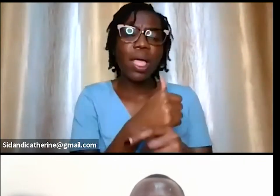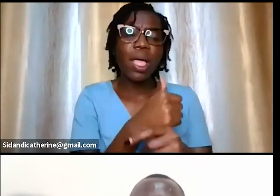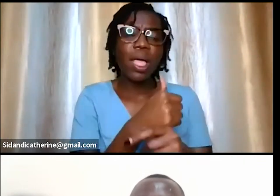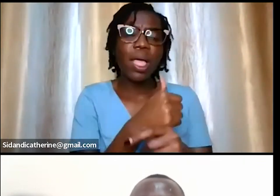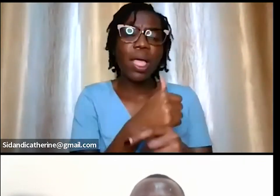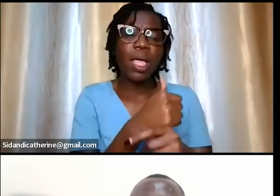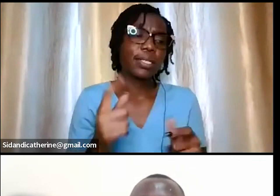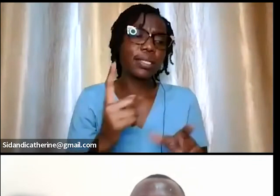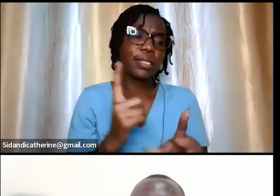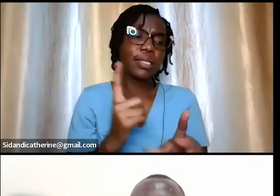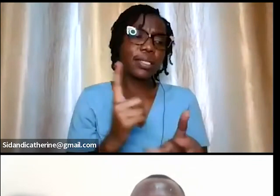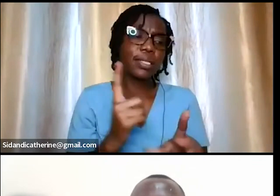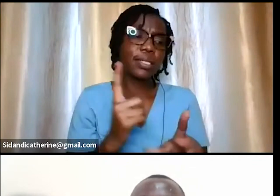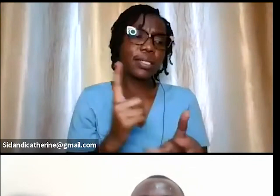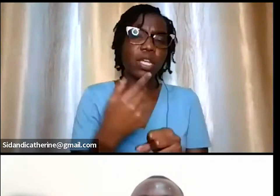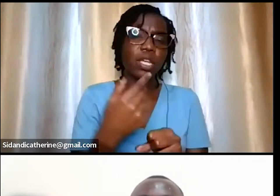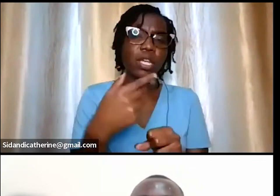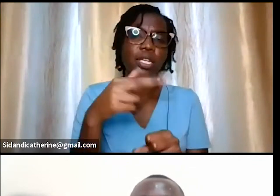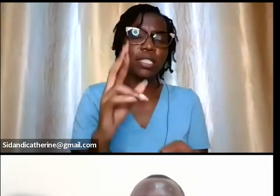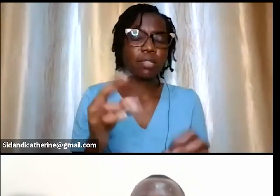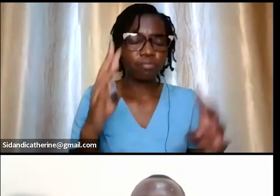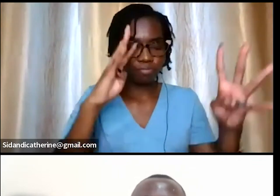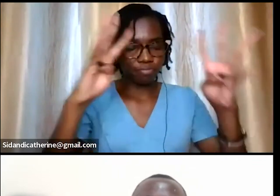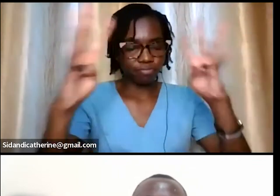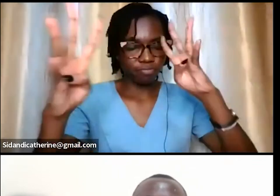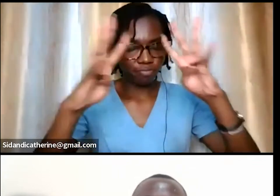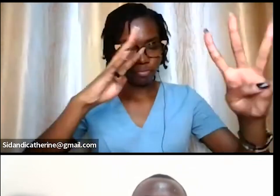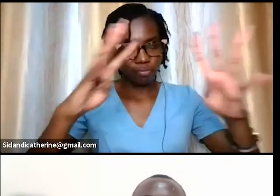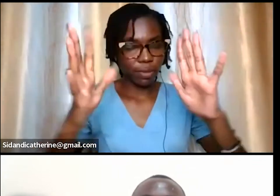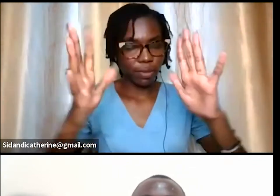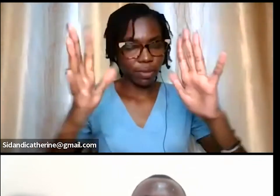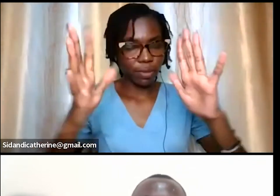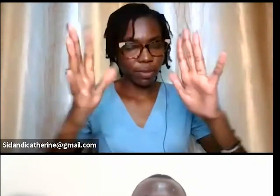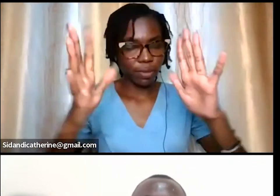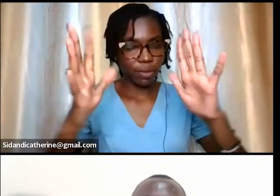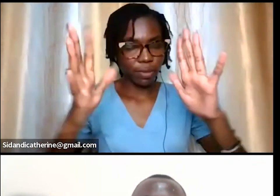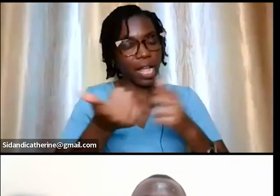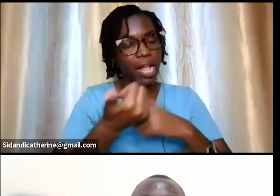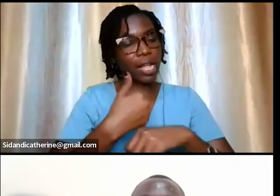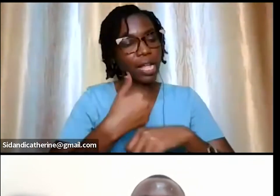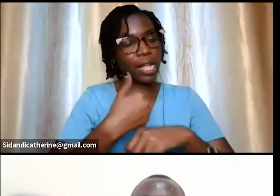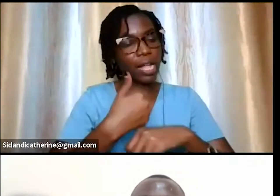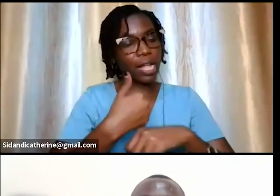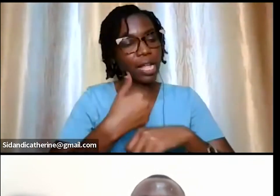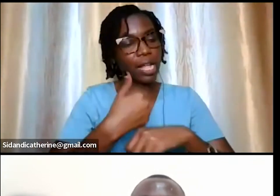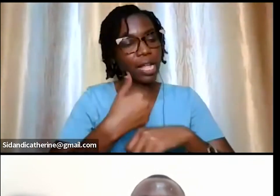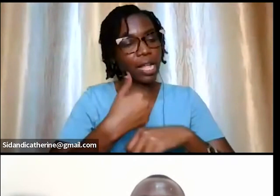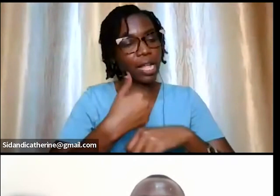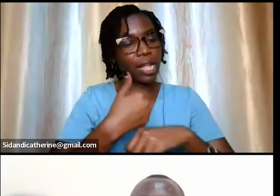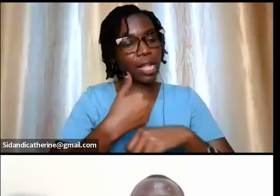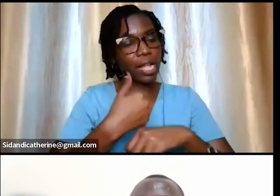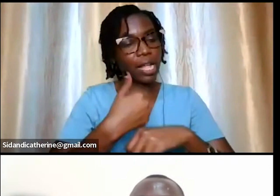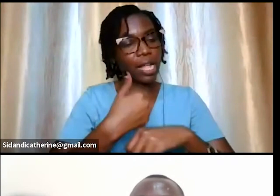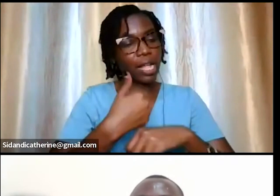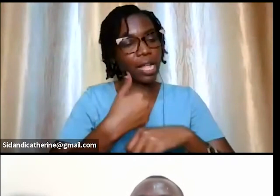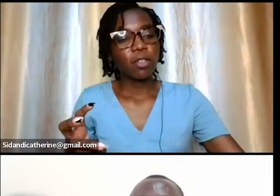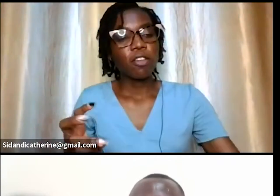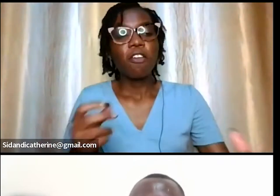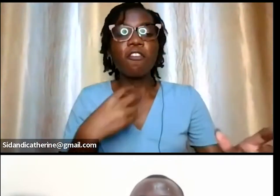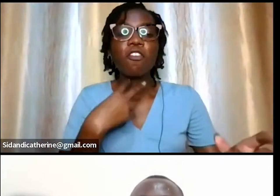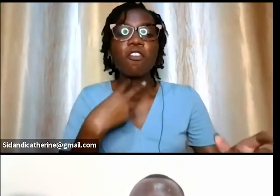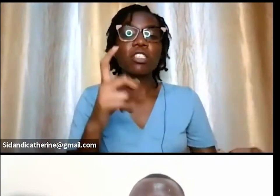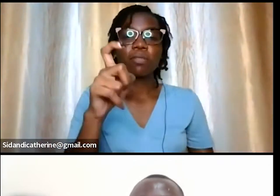HR initiative and be proactive in your own ways. Nelson says the voice must have content. Of